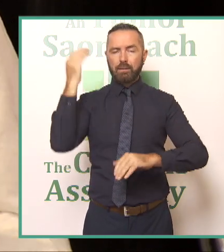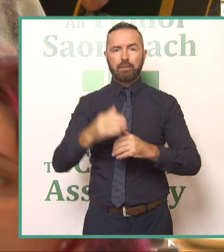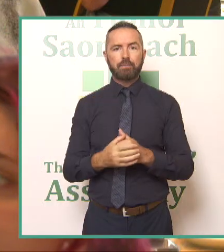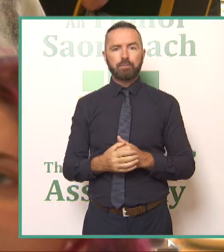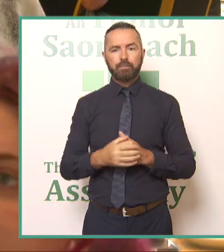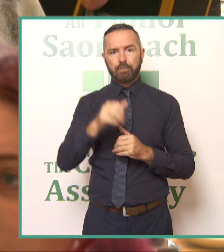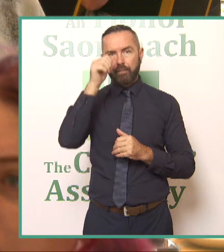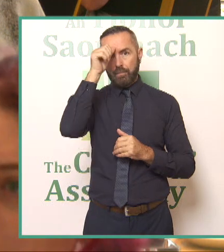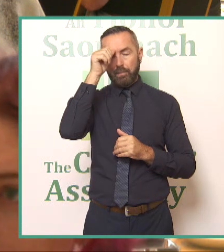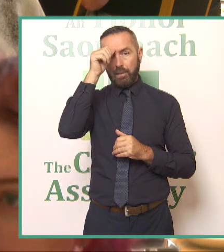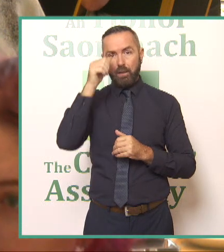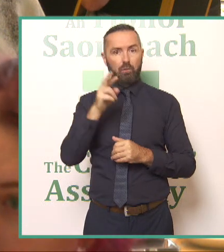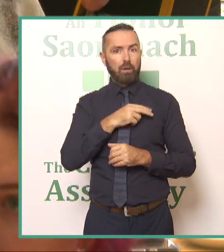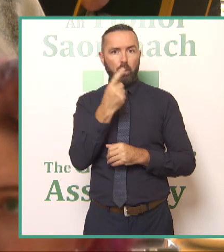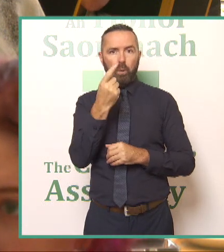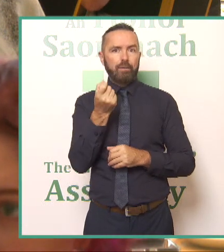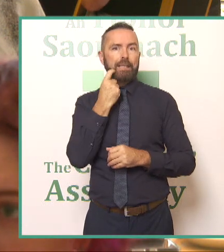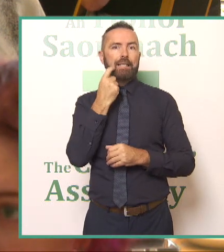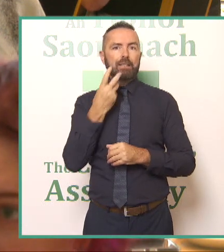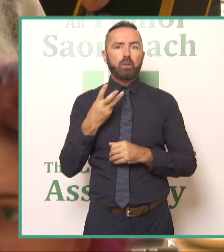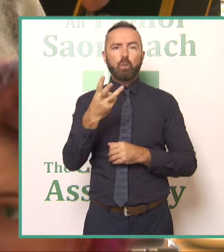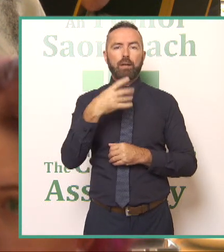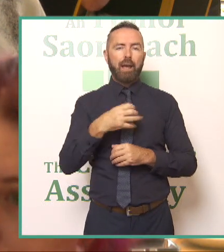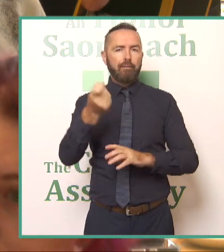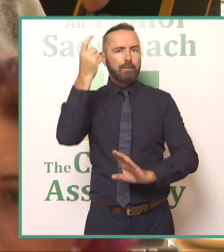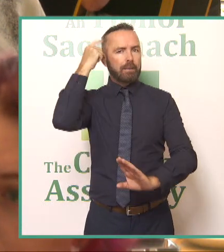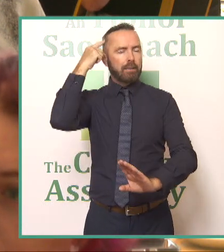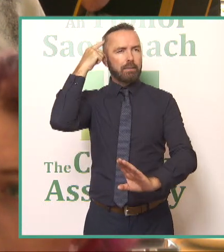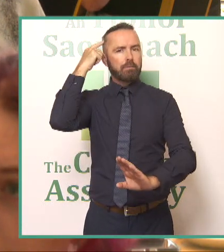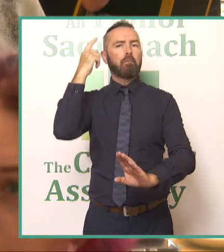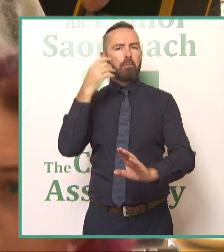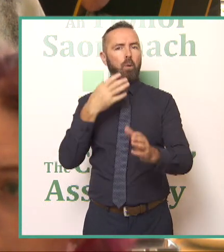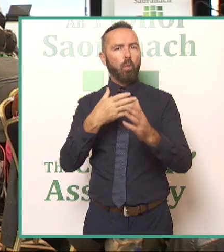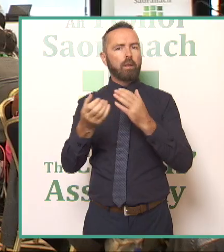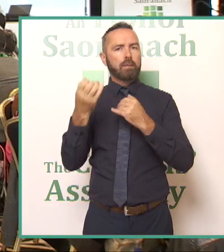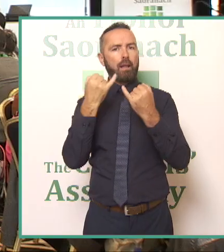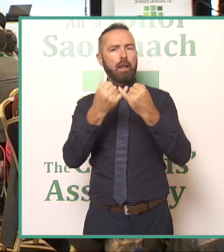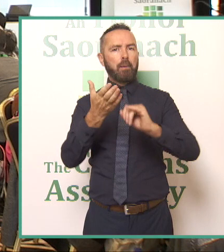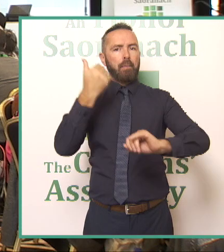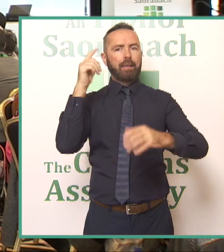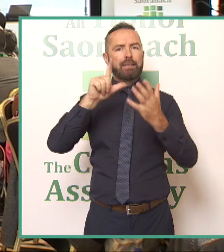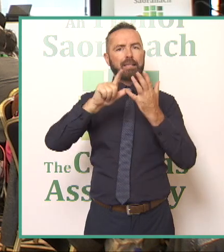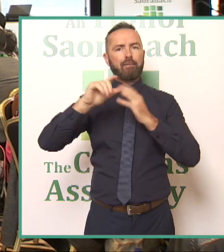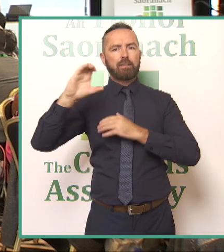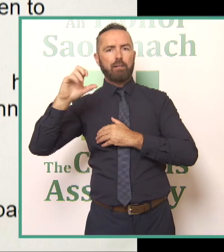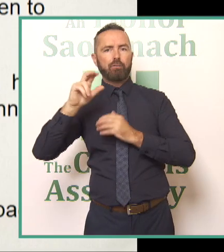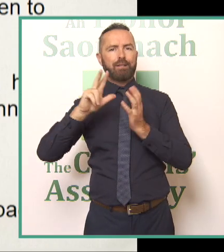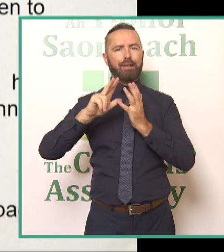And it's really one of the easiest ways to get a sense of what was it like in the 7th or 8th century. Just look at the